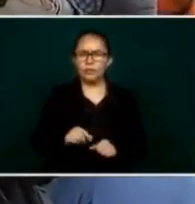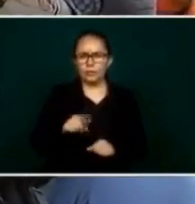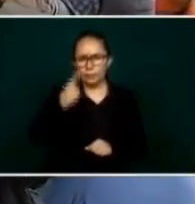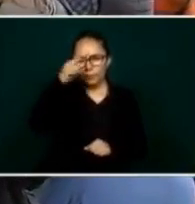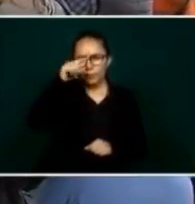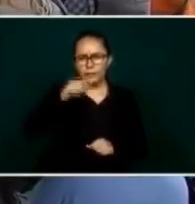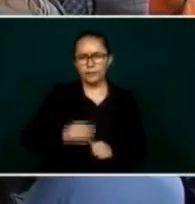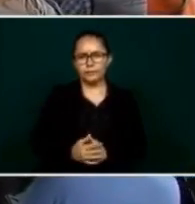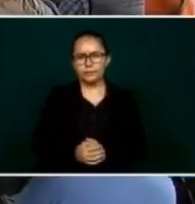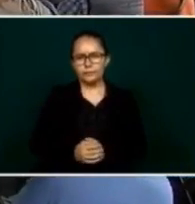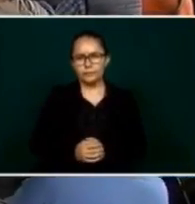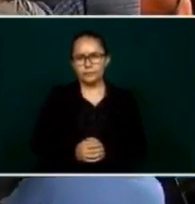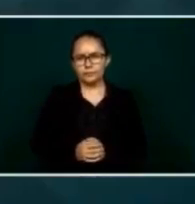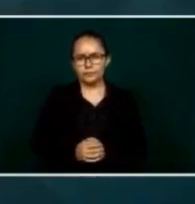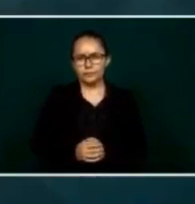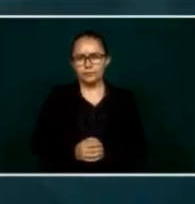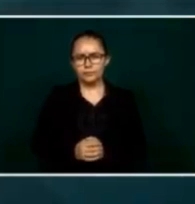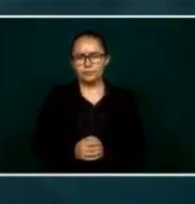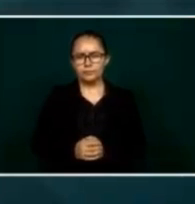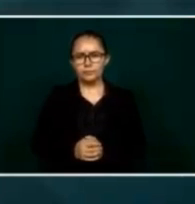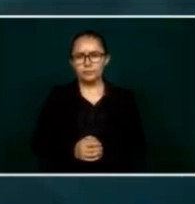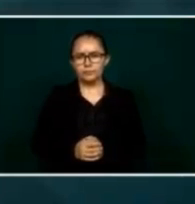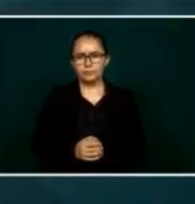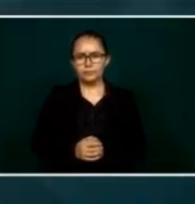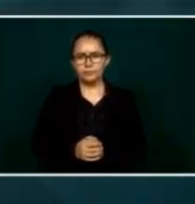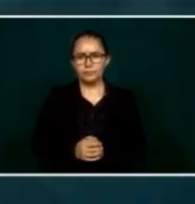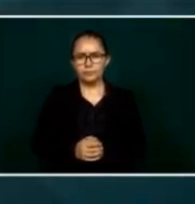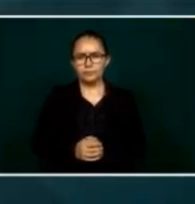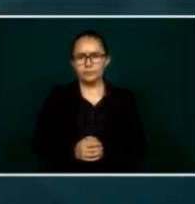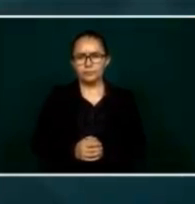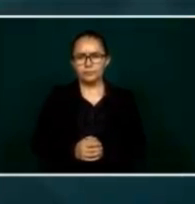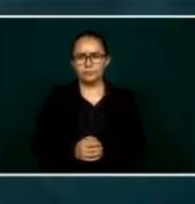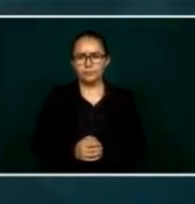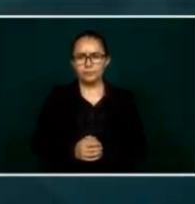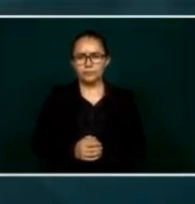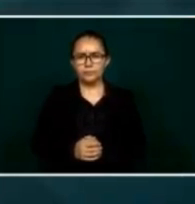they are paid 15,000.